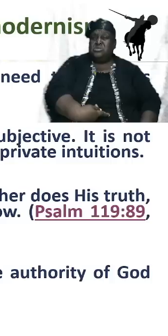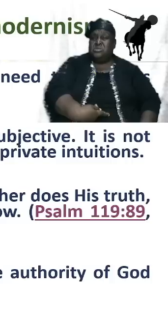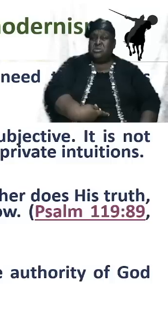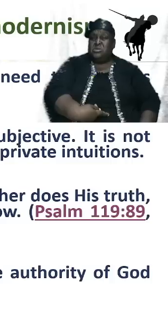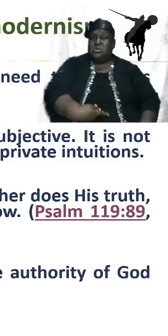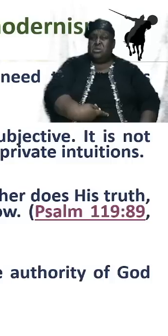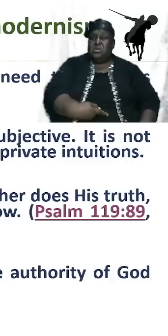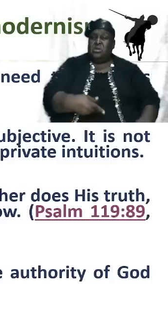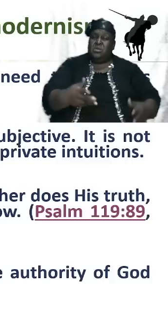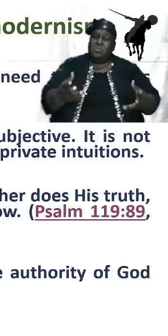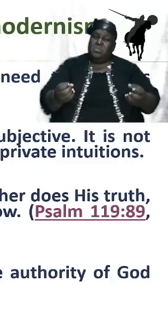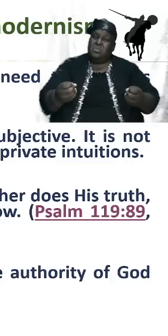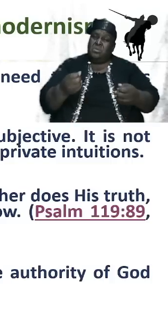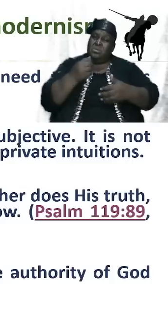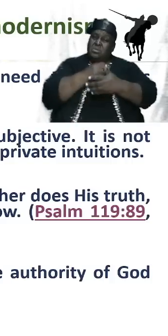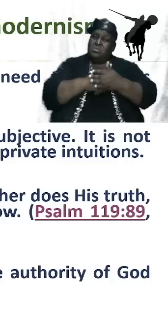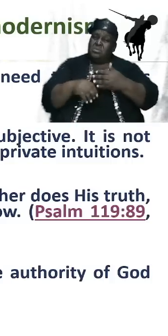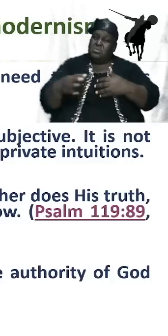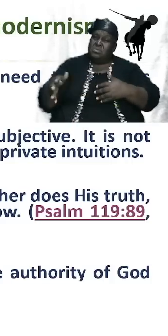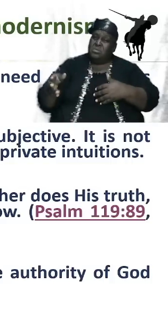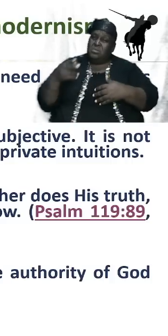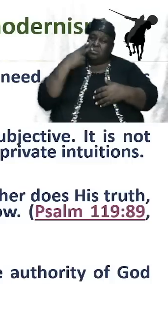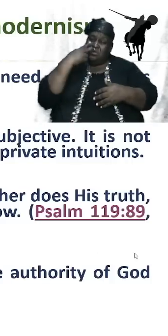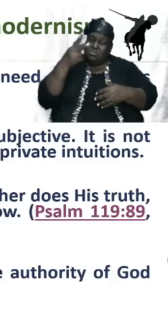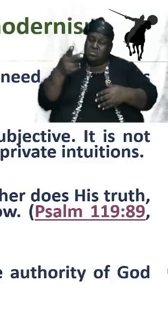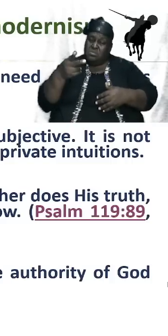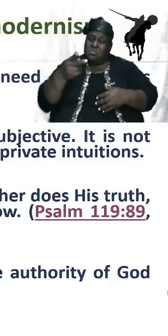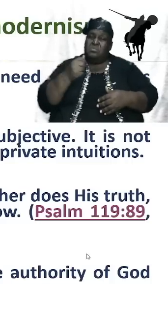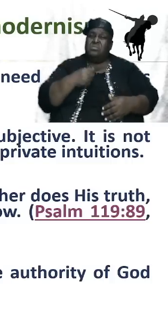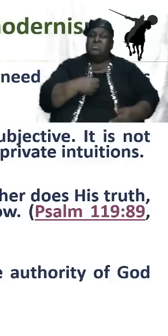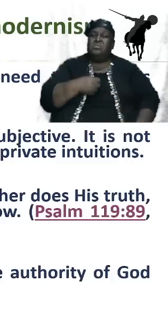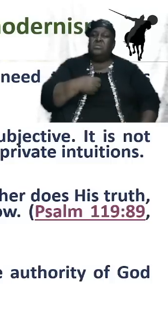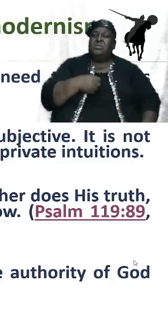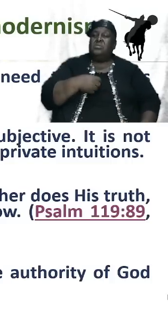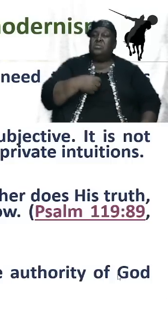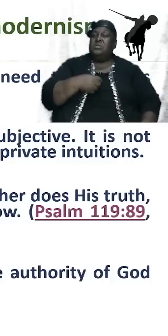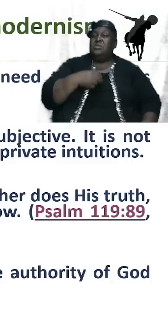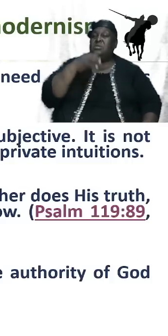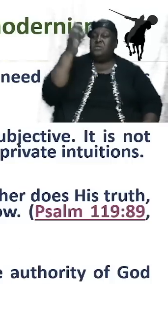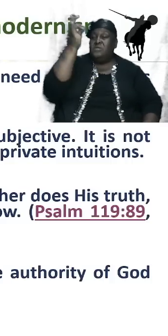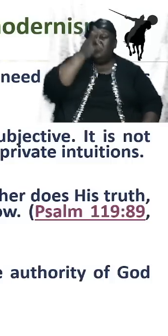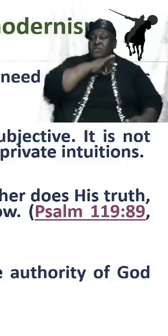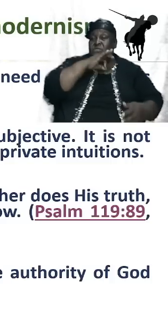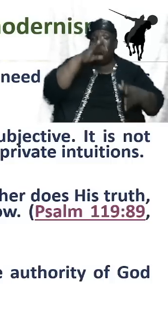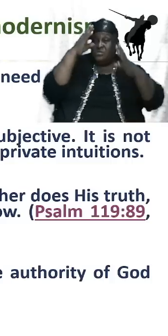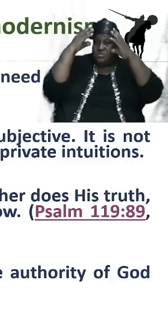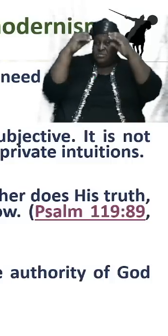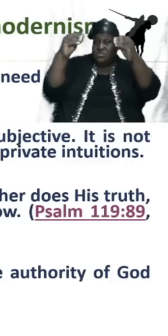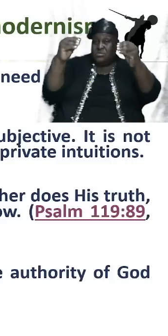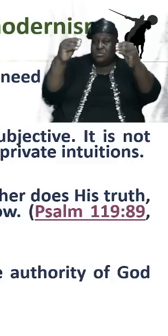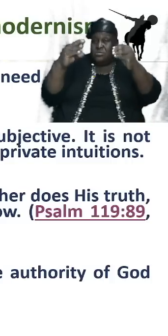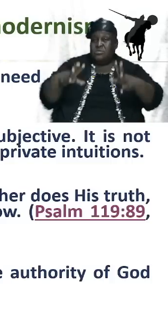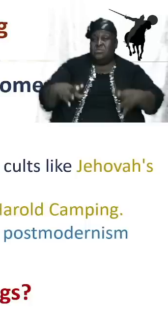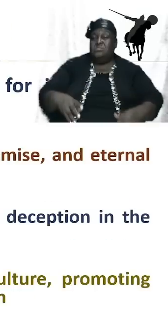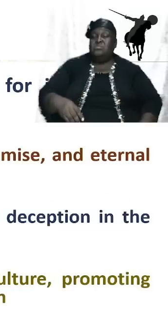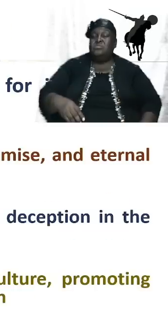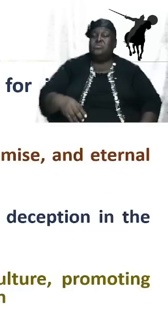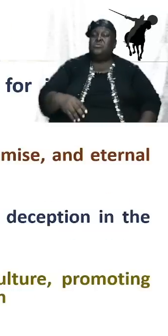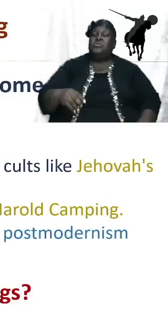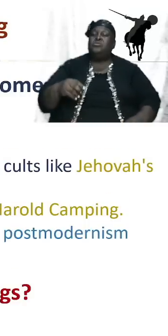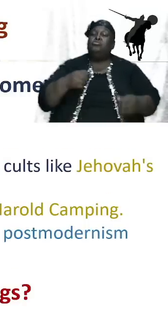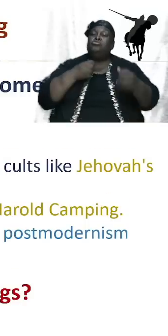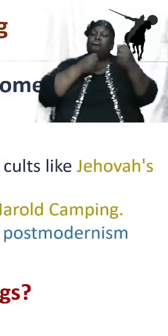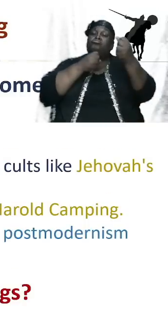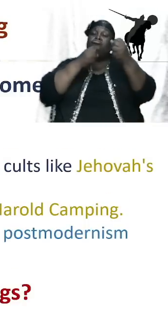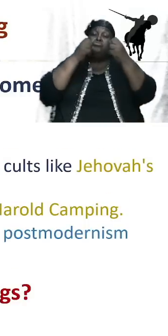that is delusional. And this is the big debate, and that's where false teaching comes in. But we use sound doctrine for counter